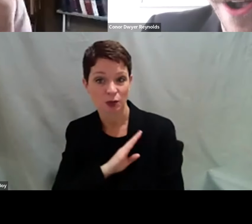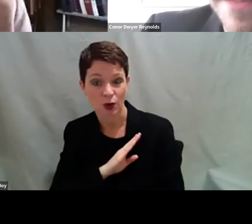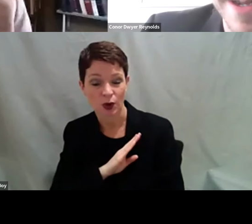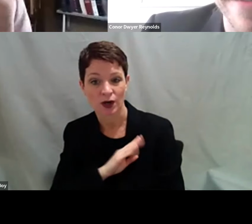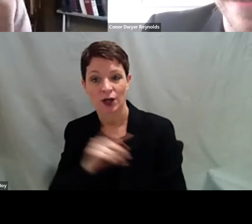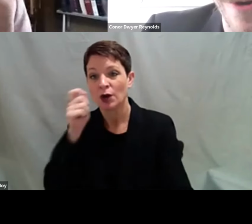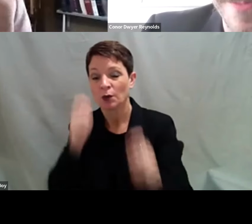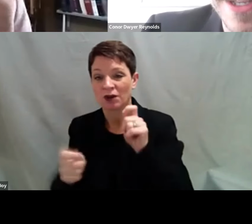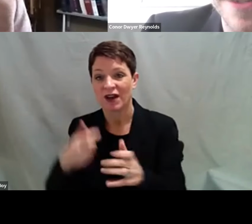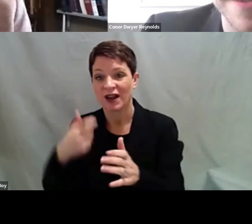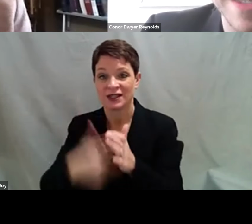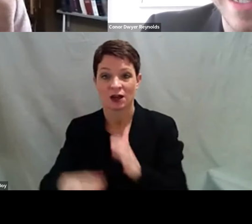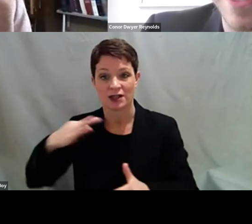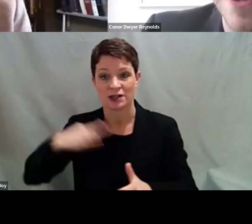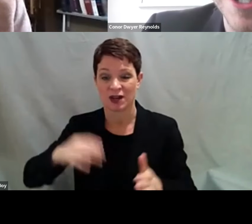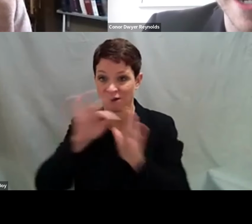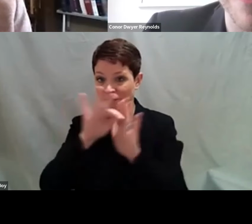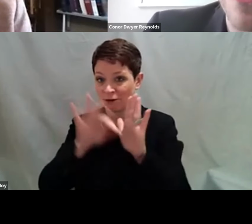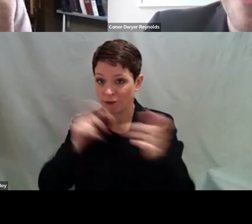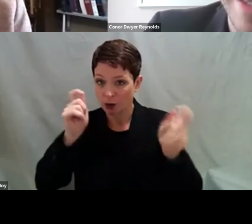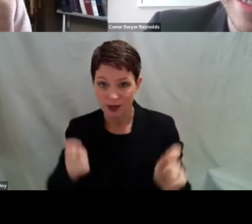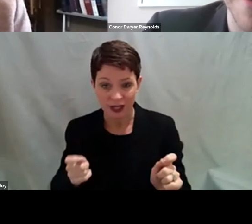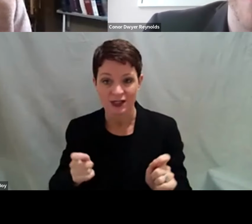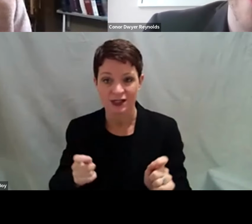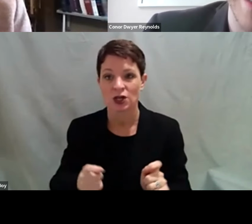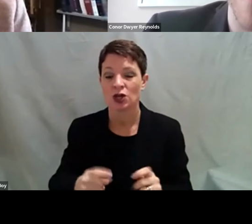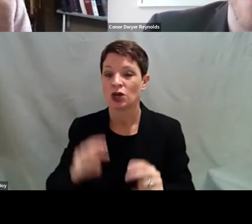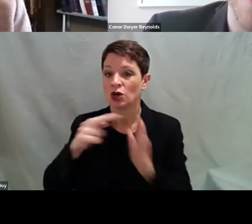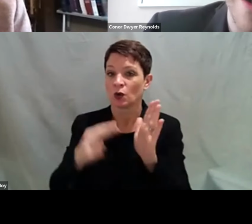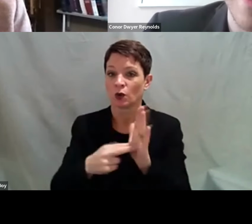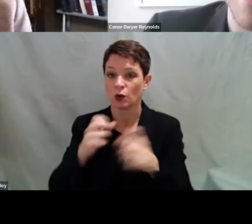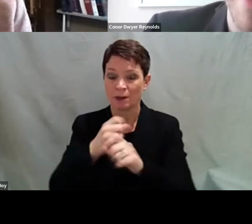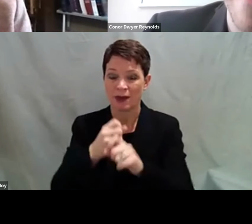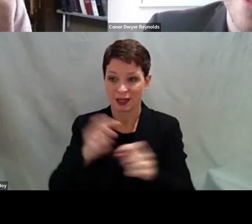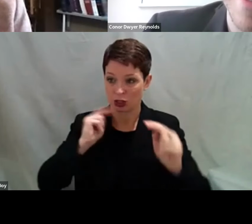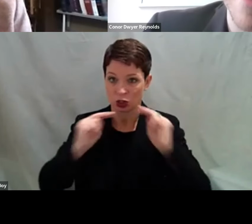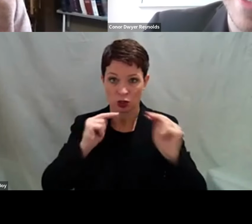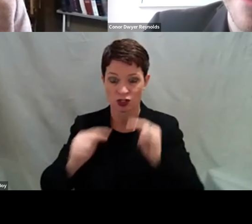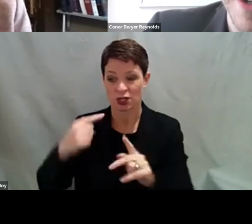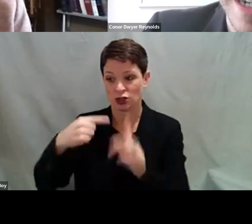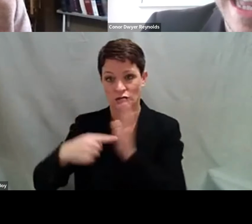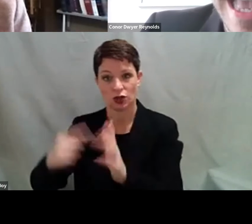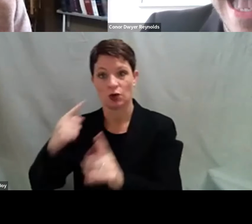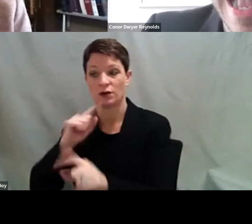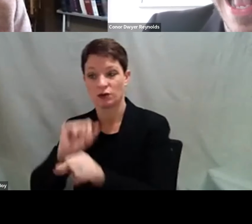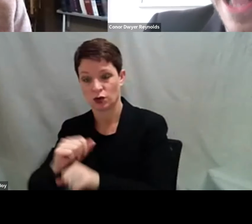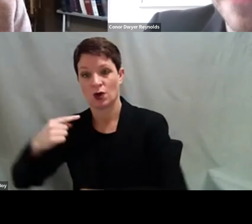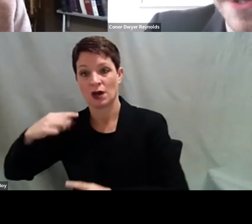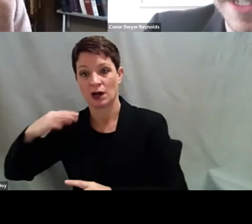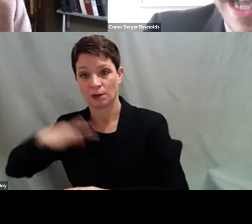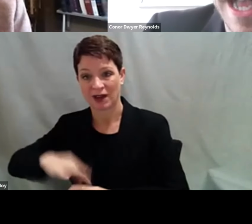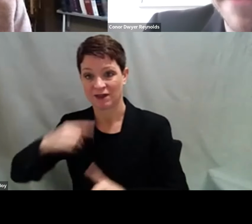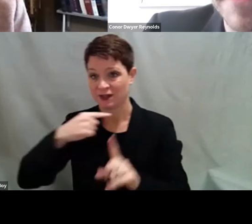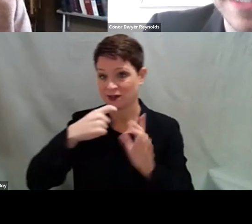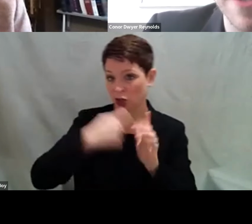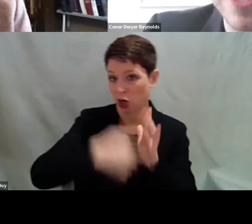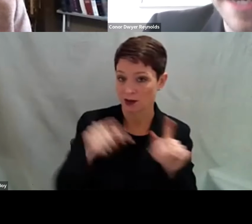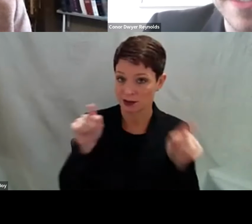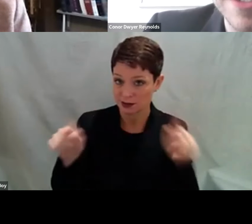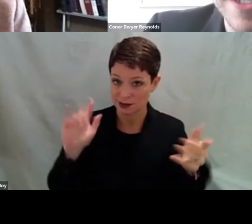revising cost-benefit formulas through things like negotiated rulemaking to reflect the full costs and benefits of disability, and building